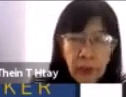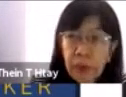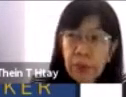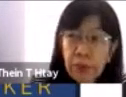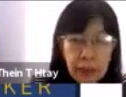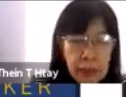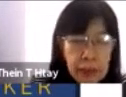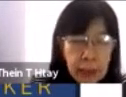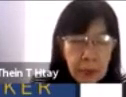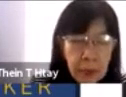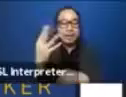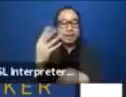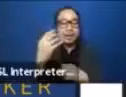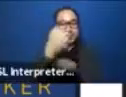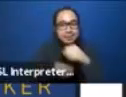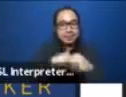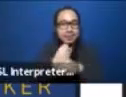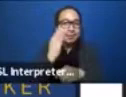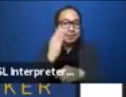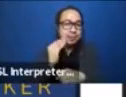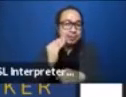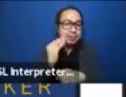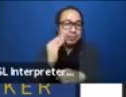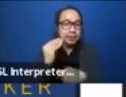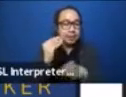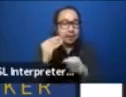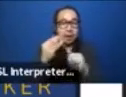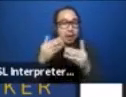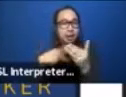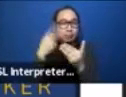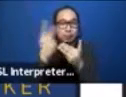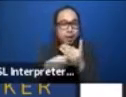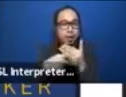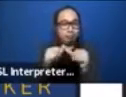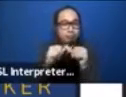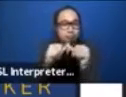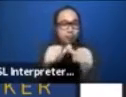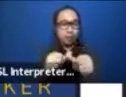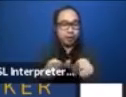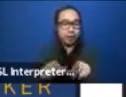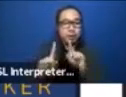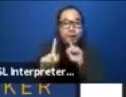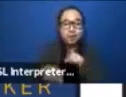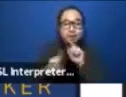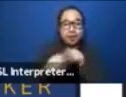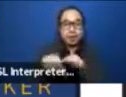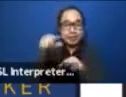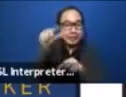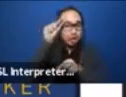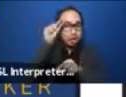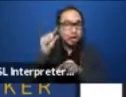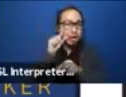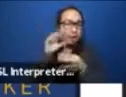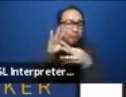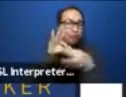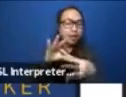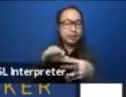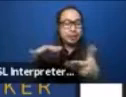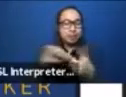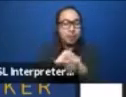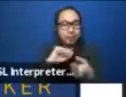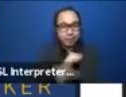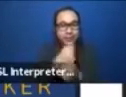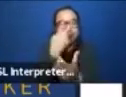rich experiences in programming and coordination to address gender-based violence in both development and the